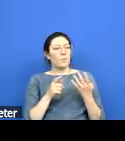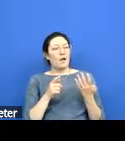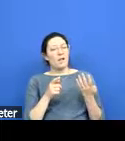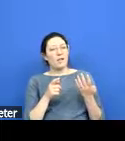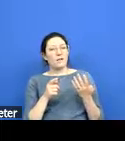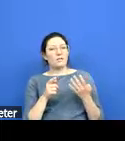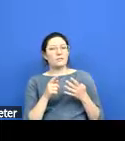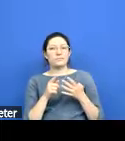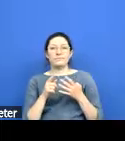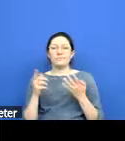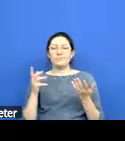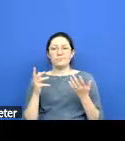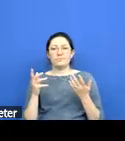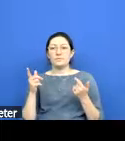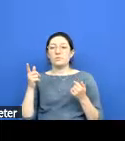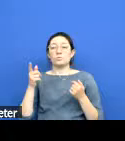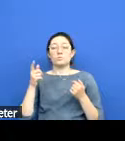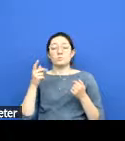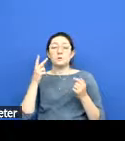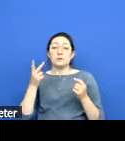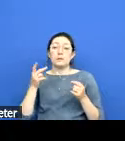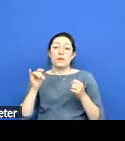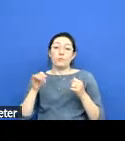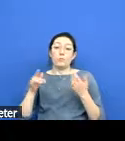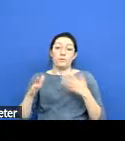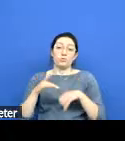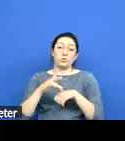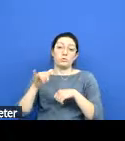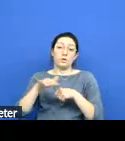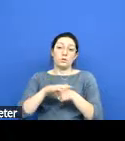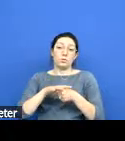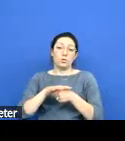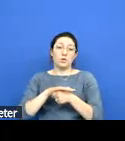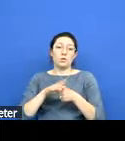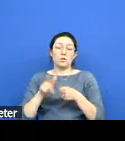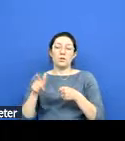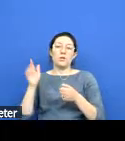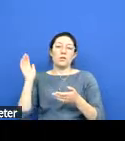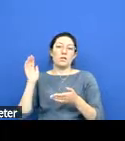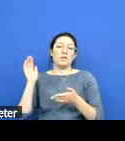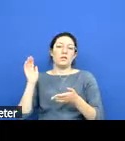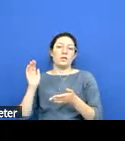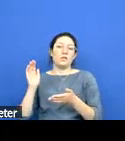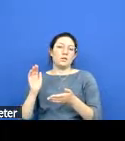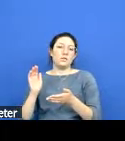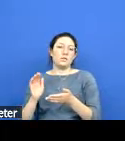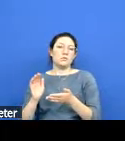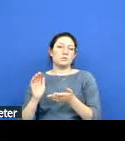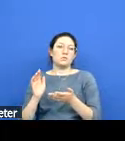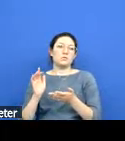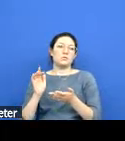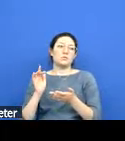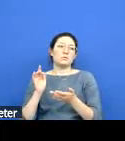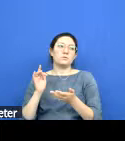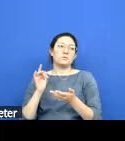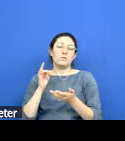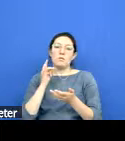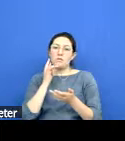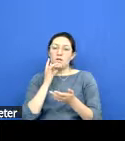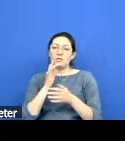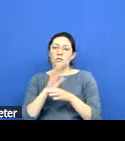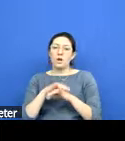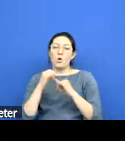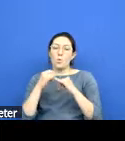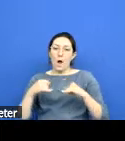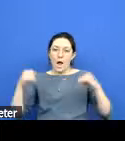they didn't build, as you see, if you've been by there lately, they're getting away from the lights that are strung on wires and